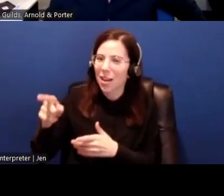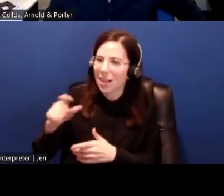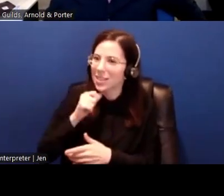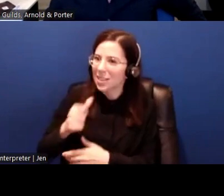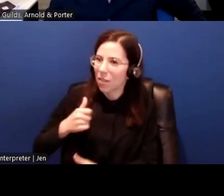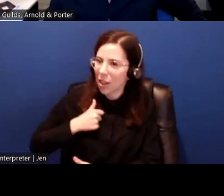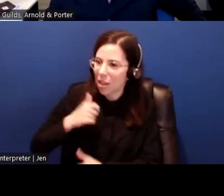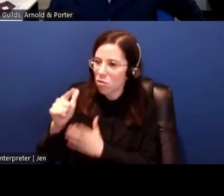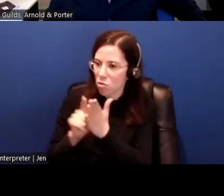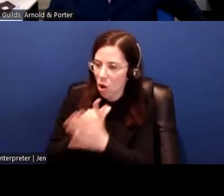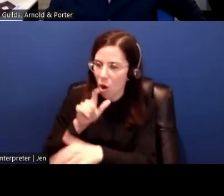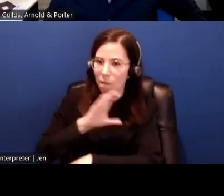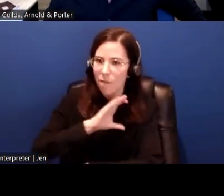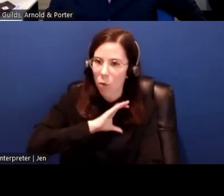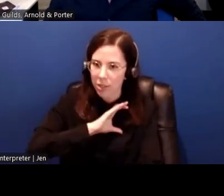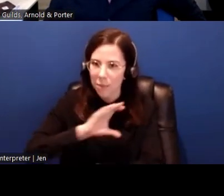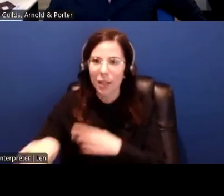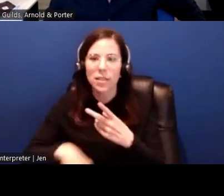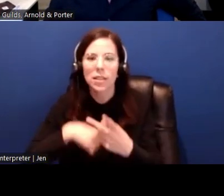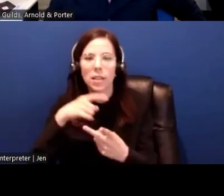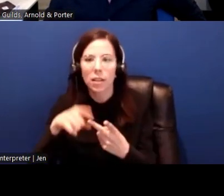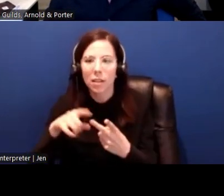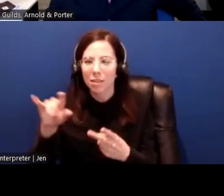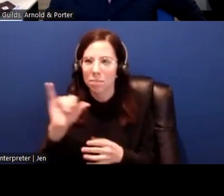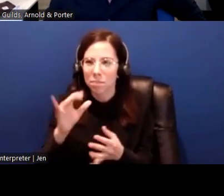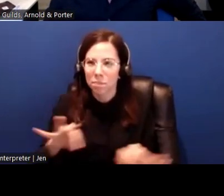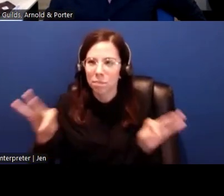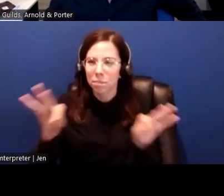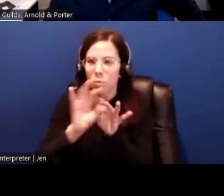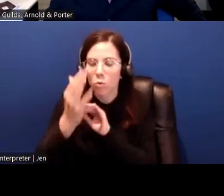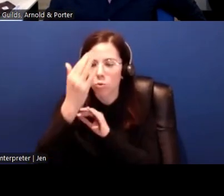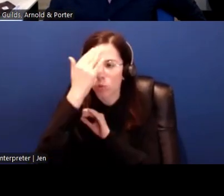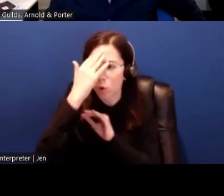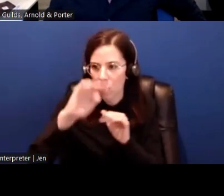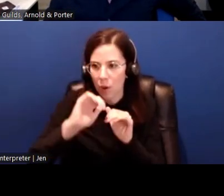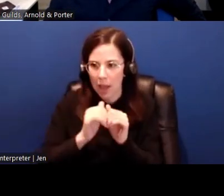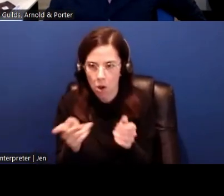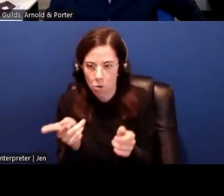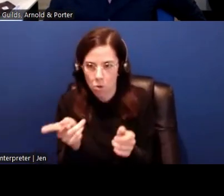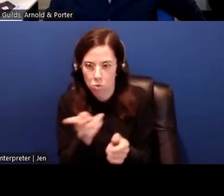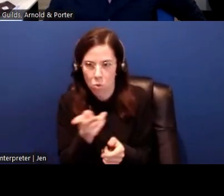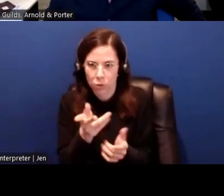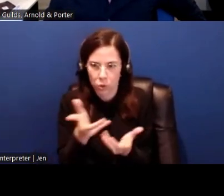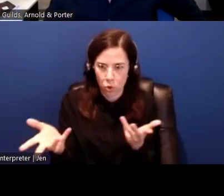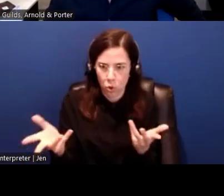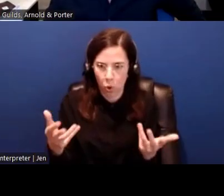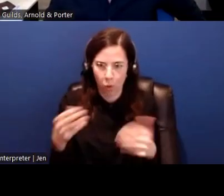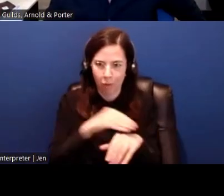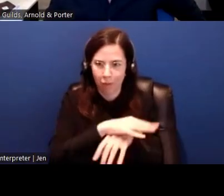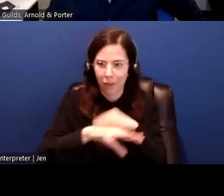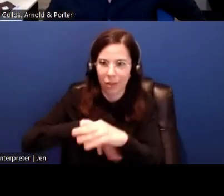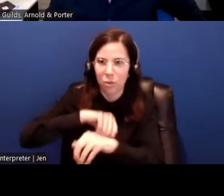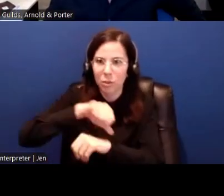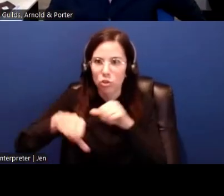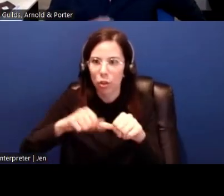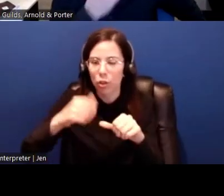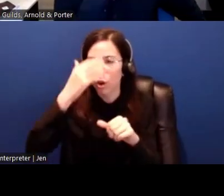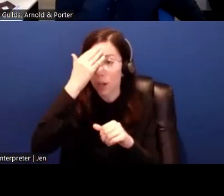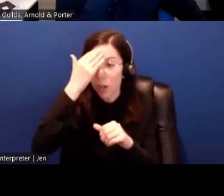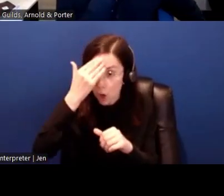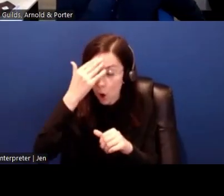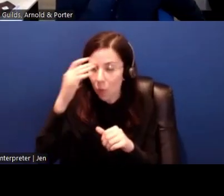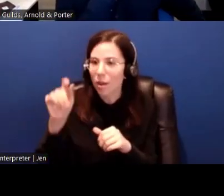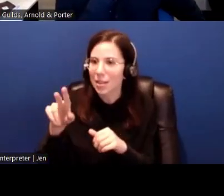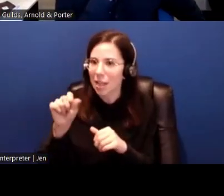and it's important to know how they interact and knowing the status of the